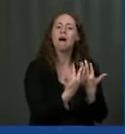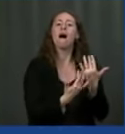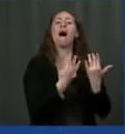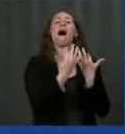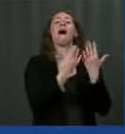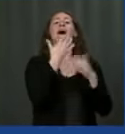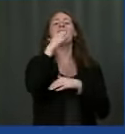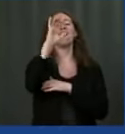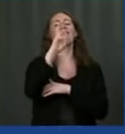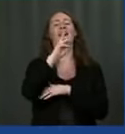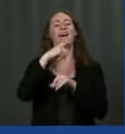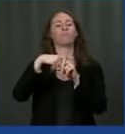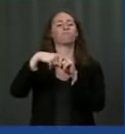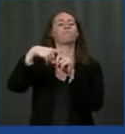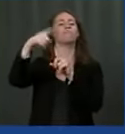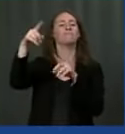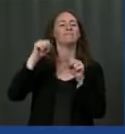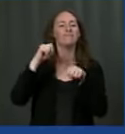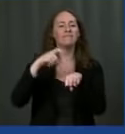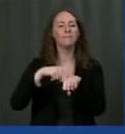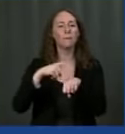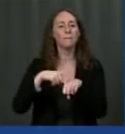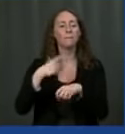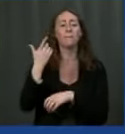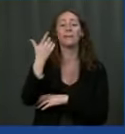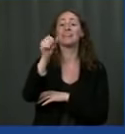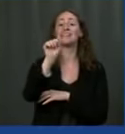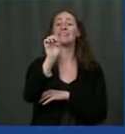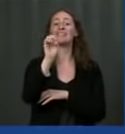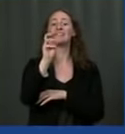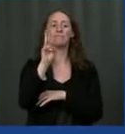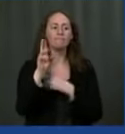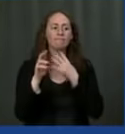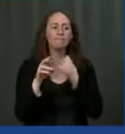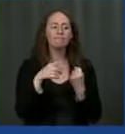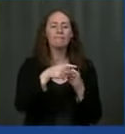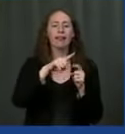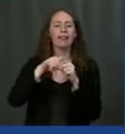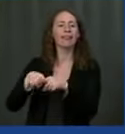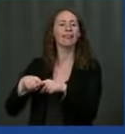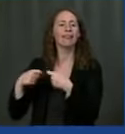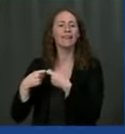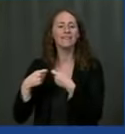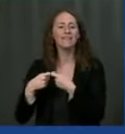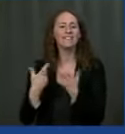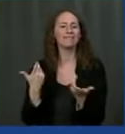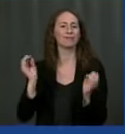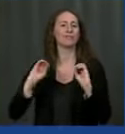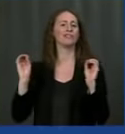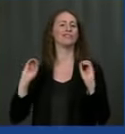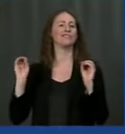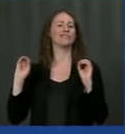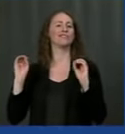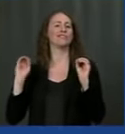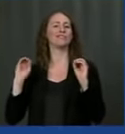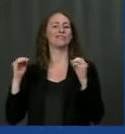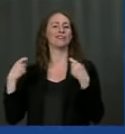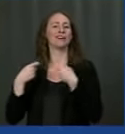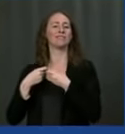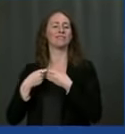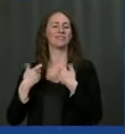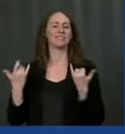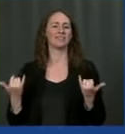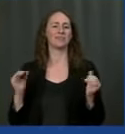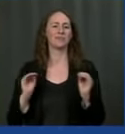So that's going to be a hygiene problem. And we're encouraging residents who are out of the area to stay out because we do not have the modern amenities to bring them